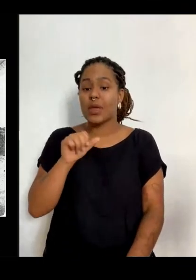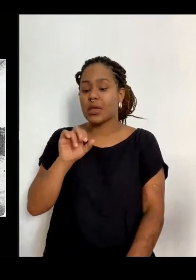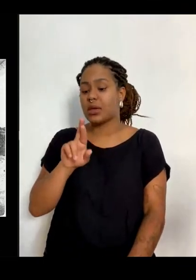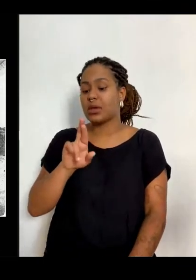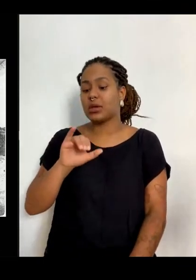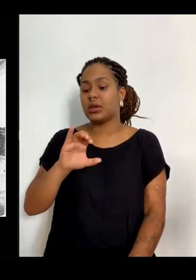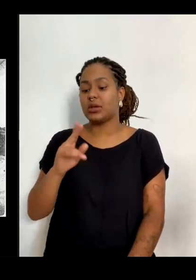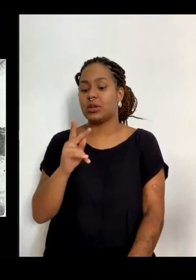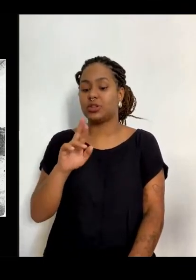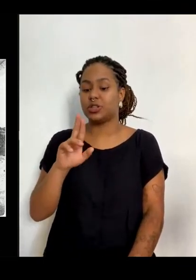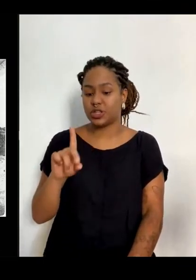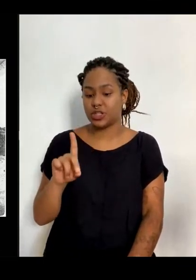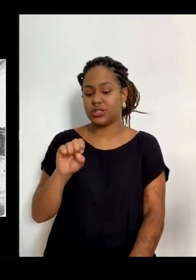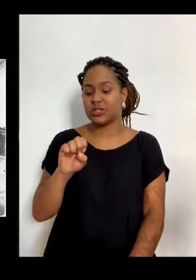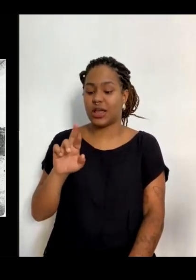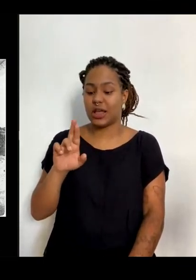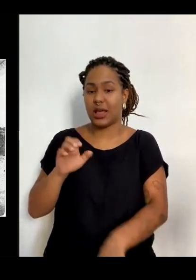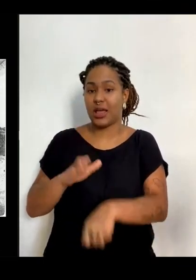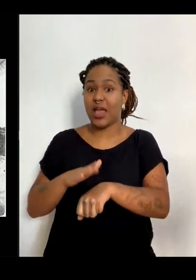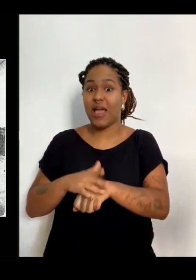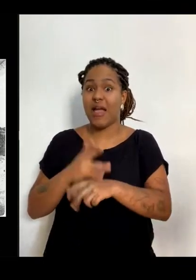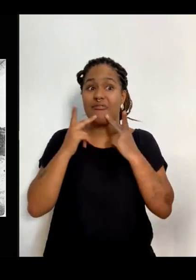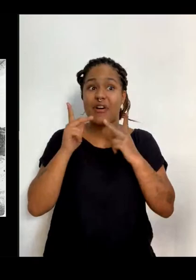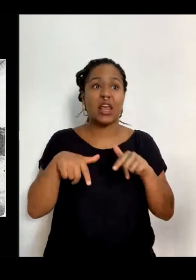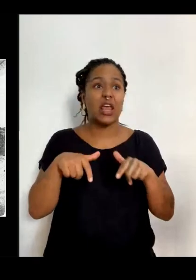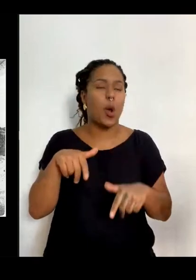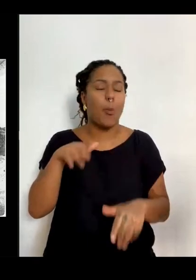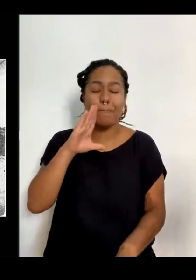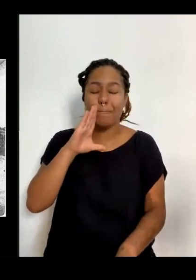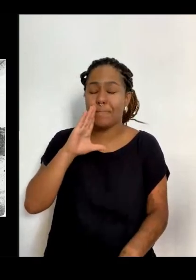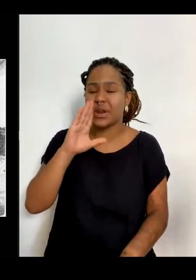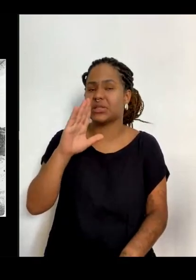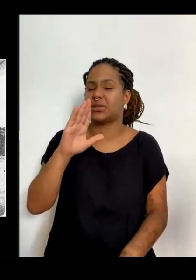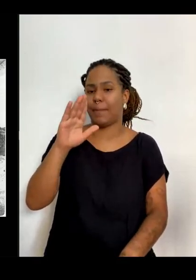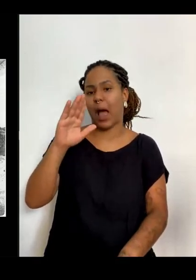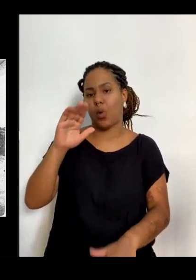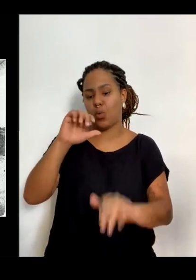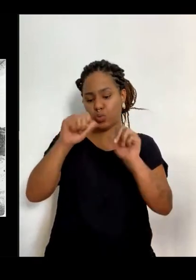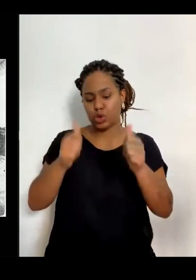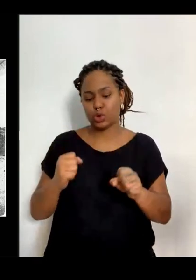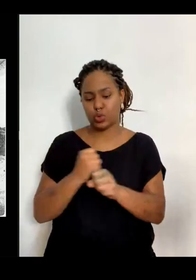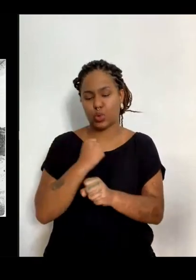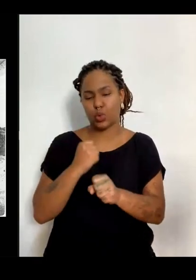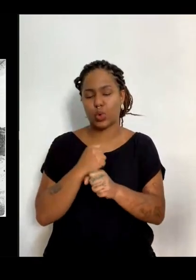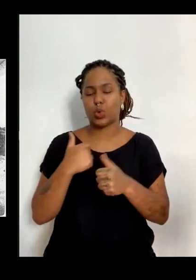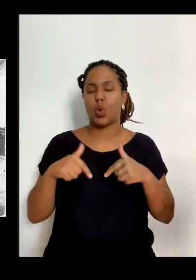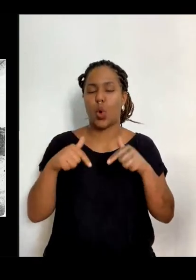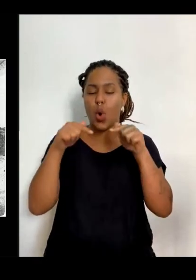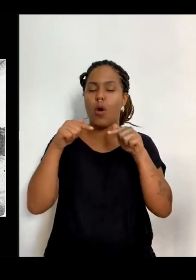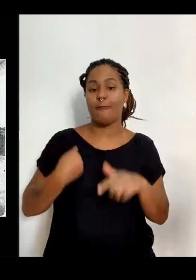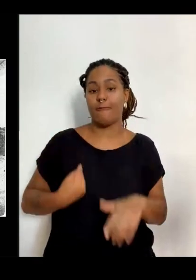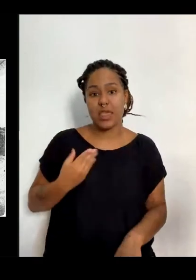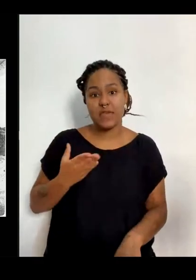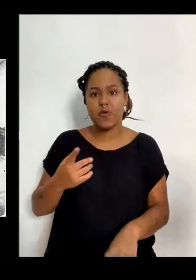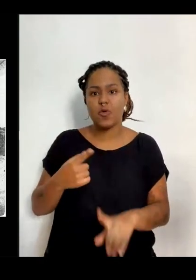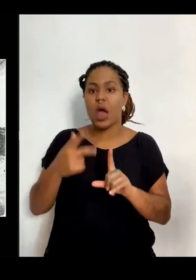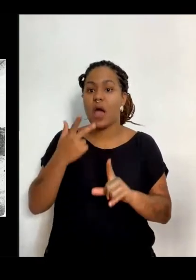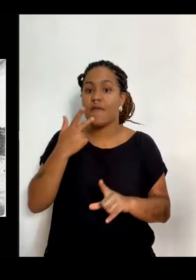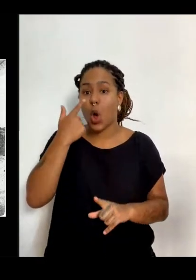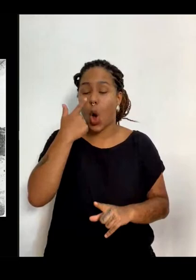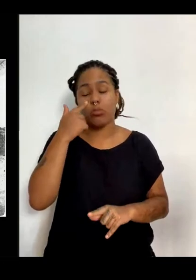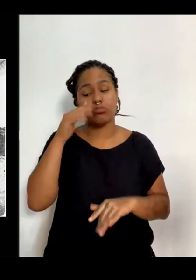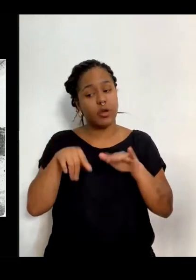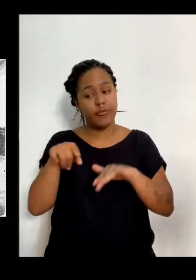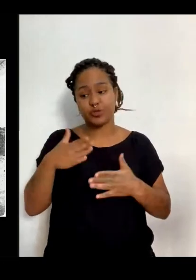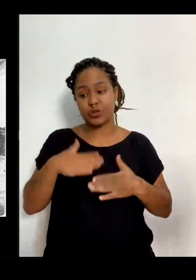and he said Judy you may not like it but they do I'm telling this story to